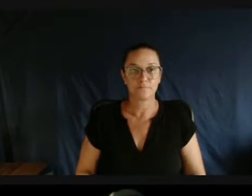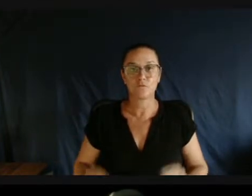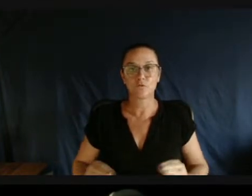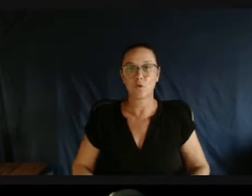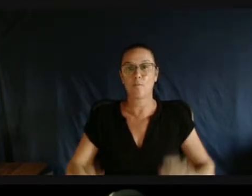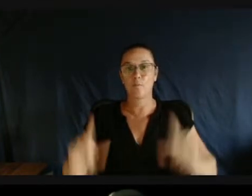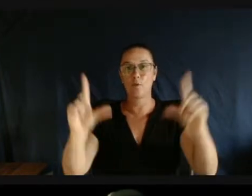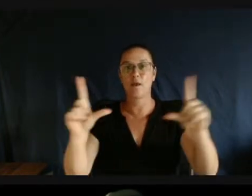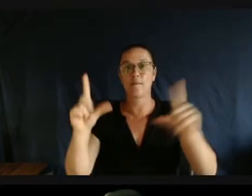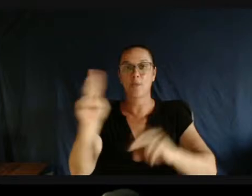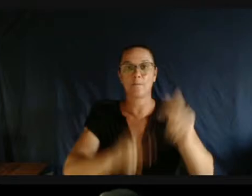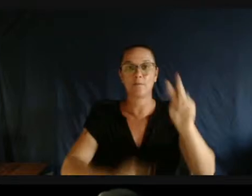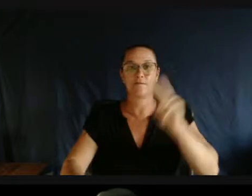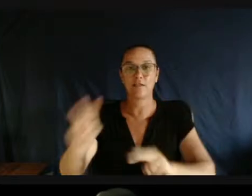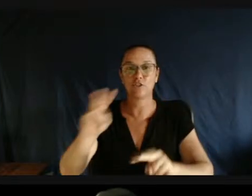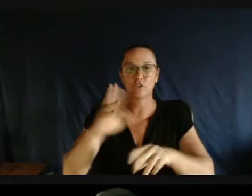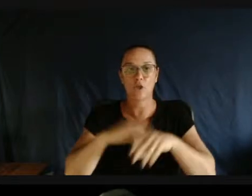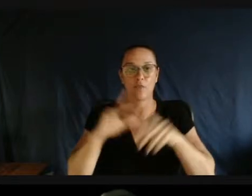on screen here.